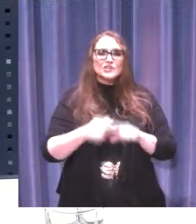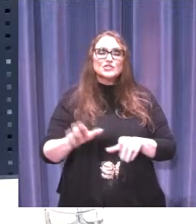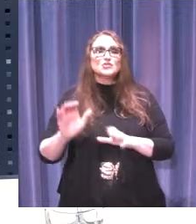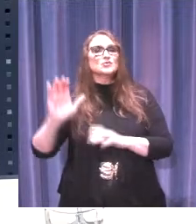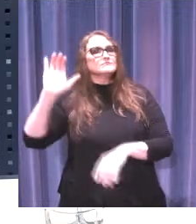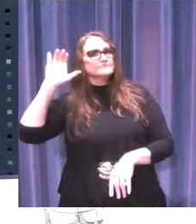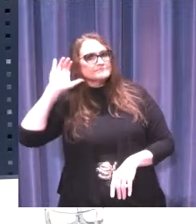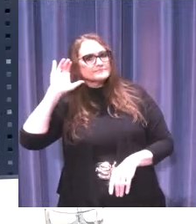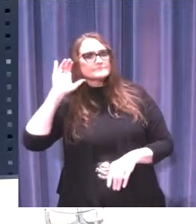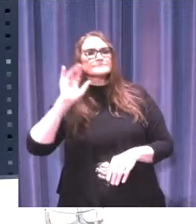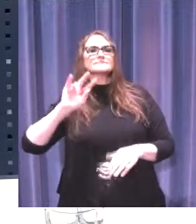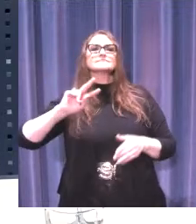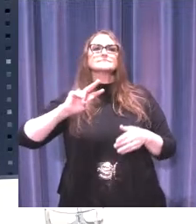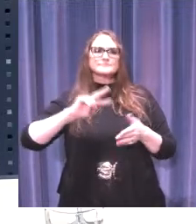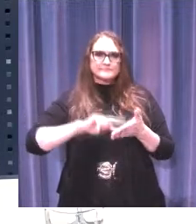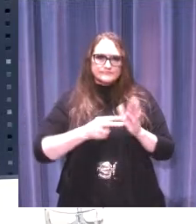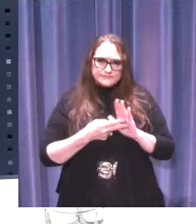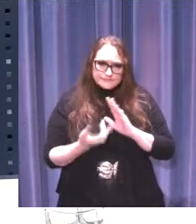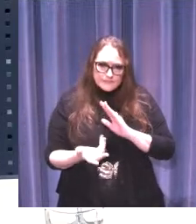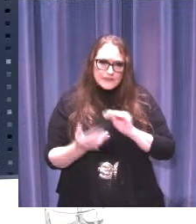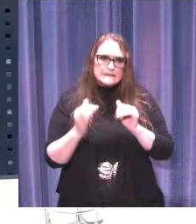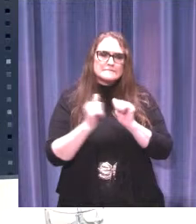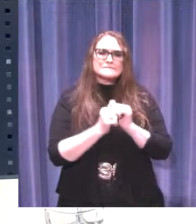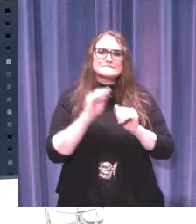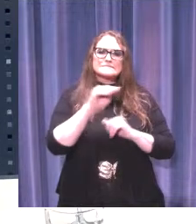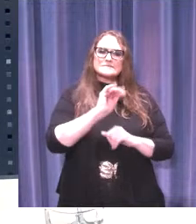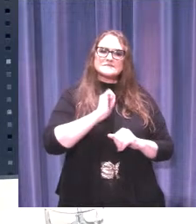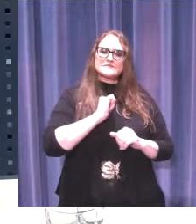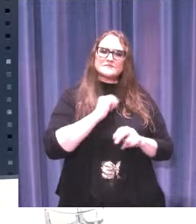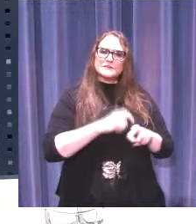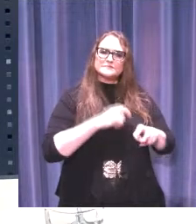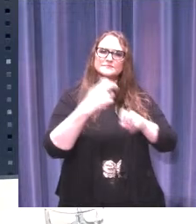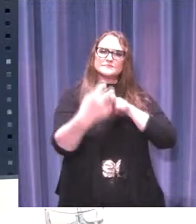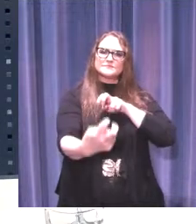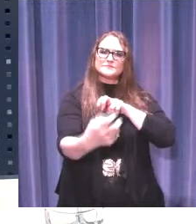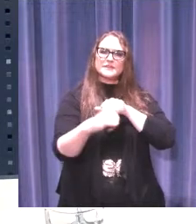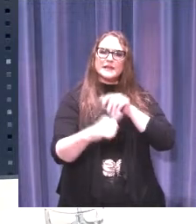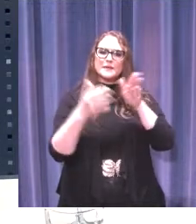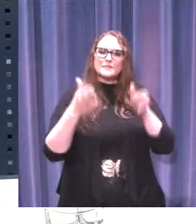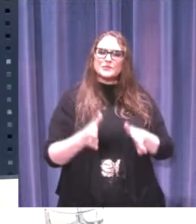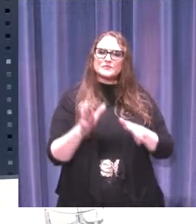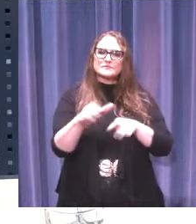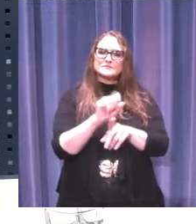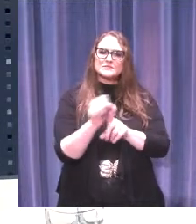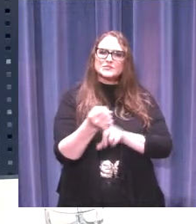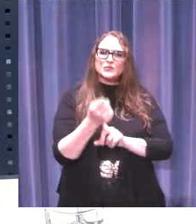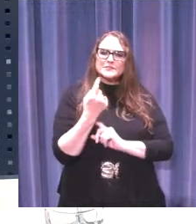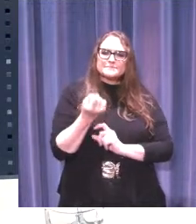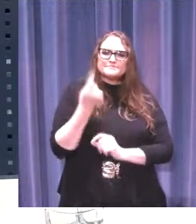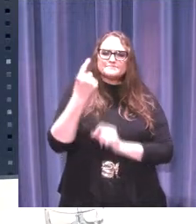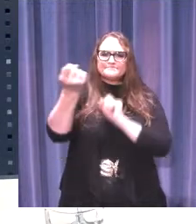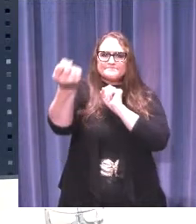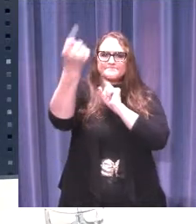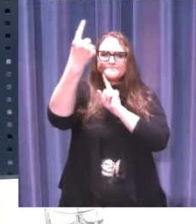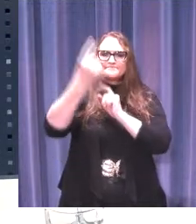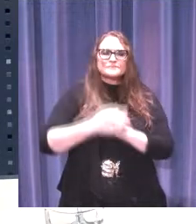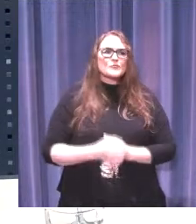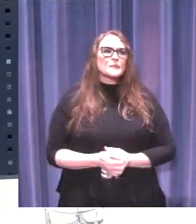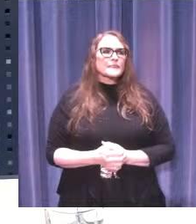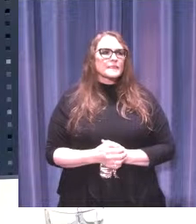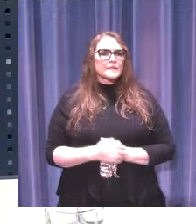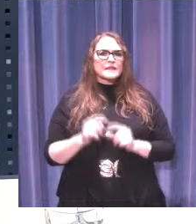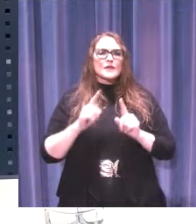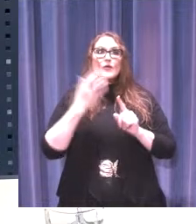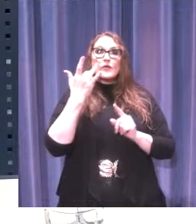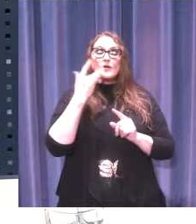intently and put myself in the shoes of those around me in order to bring